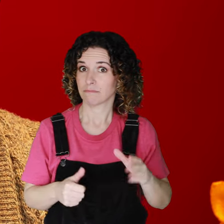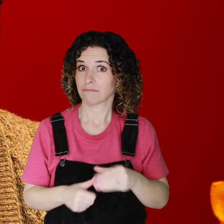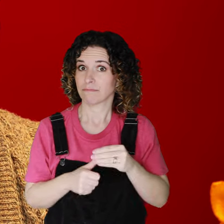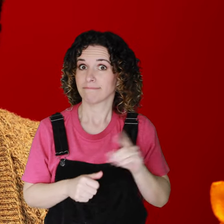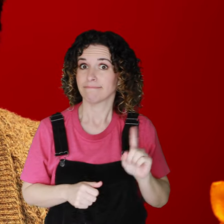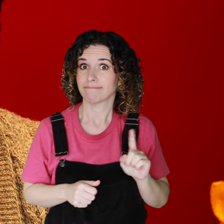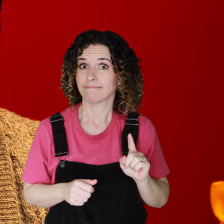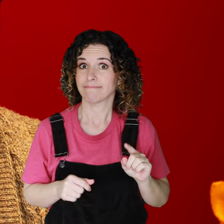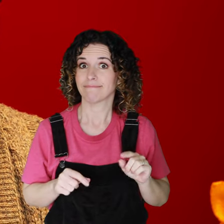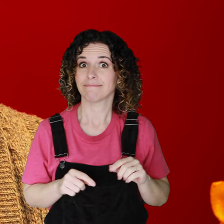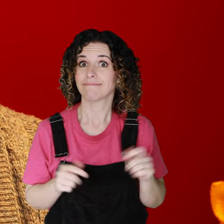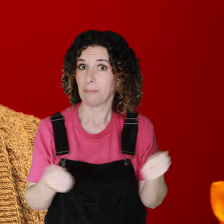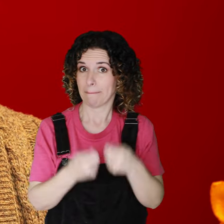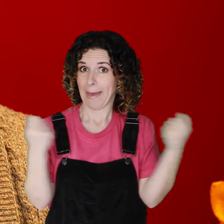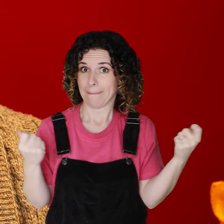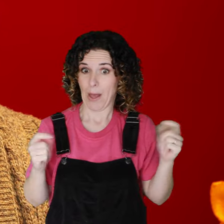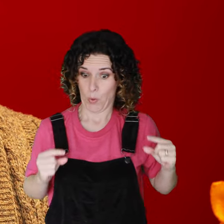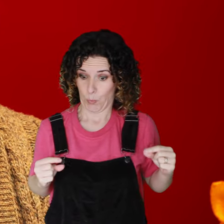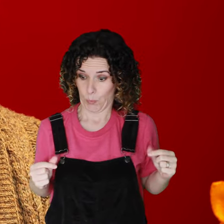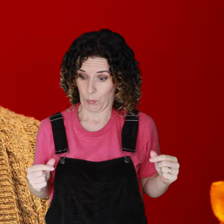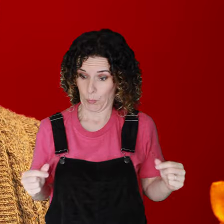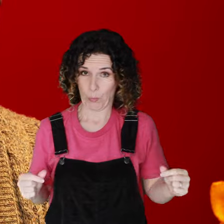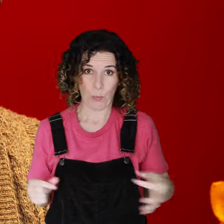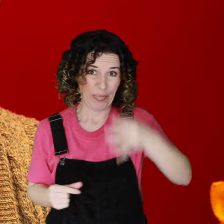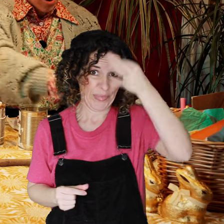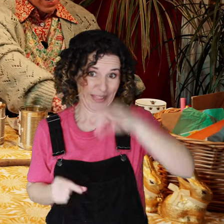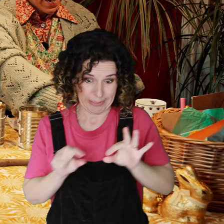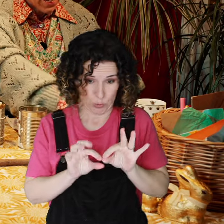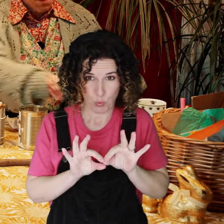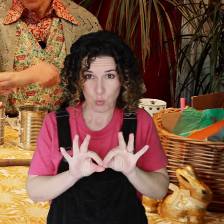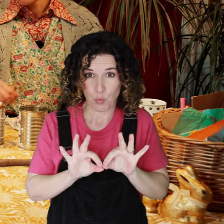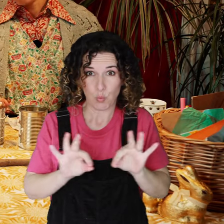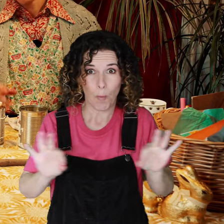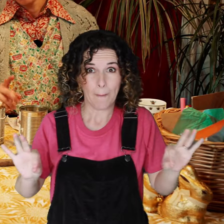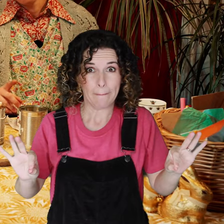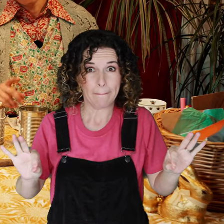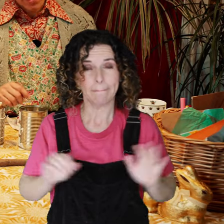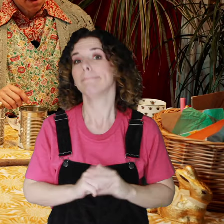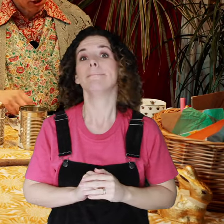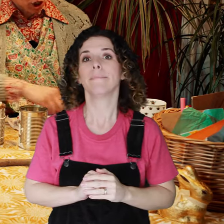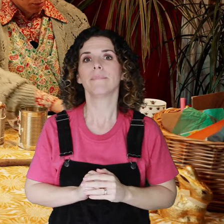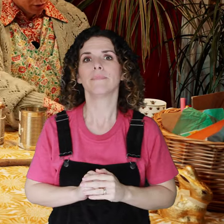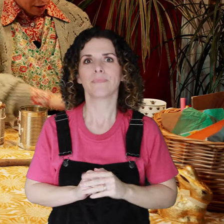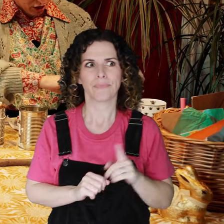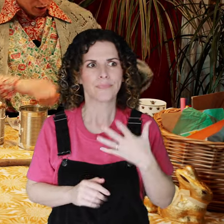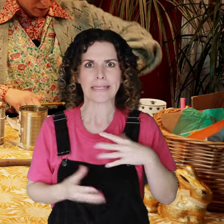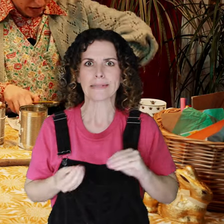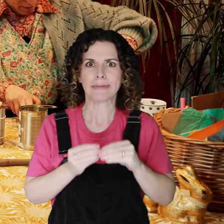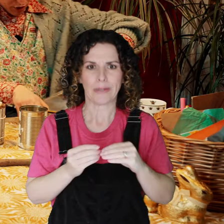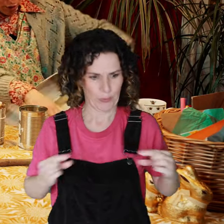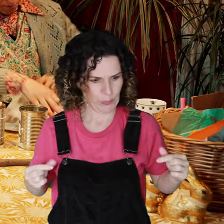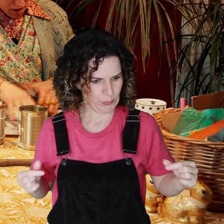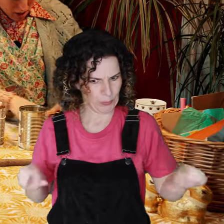Roll newspaper into thin hollow tubes. We need to make some hollow paper tubes with our